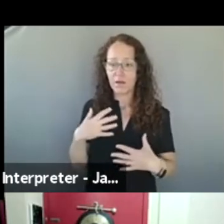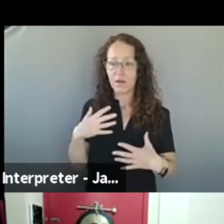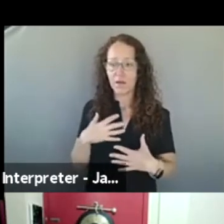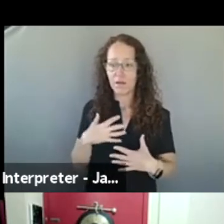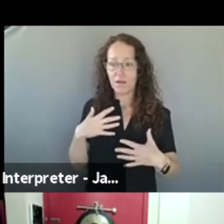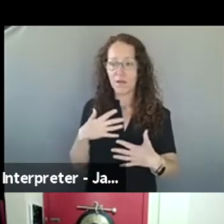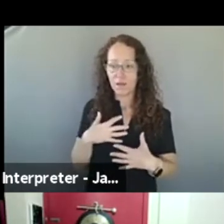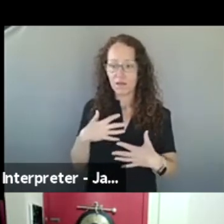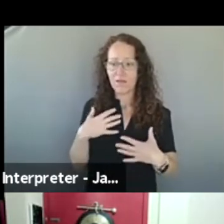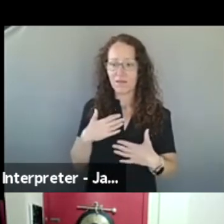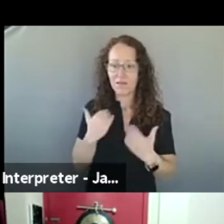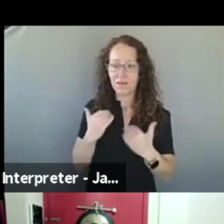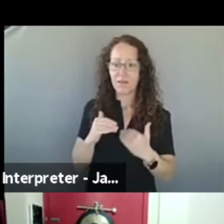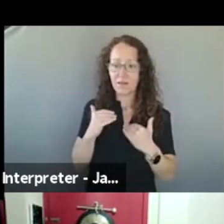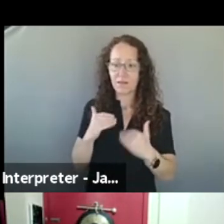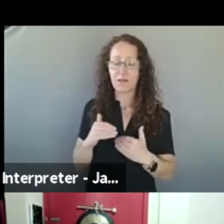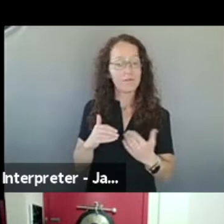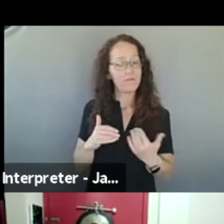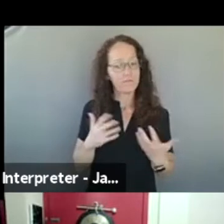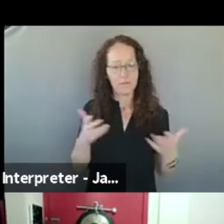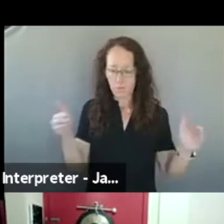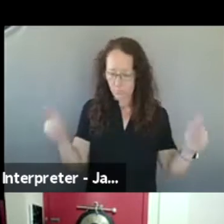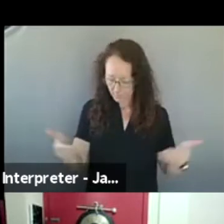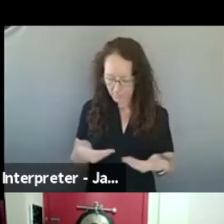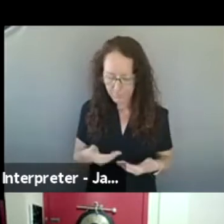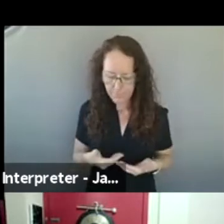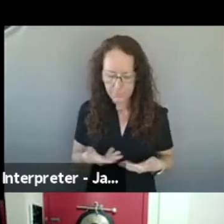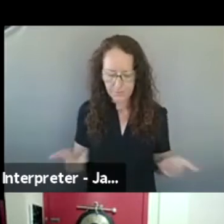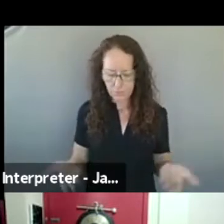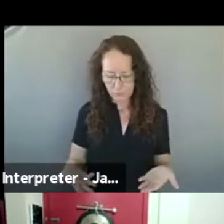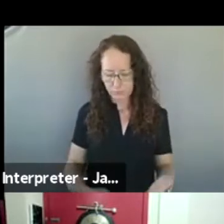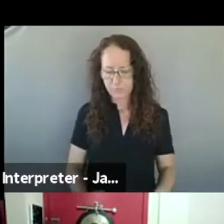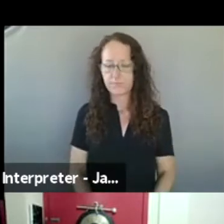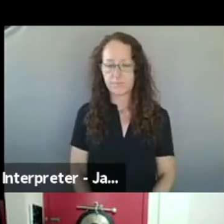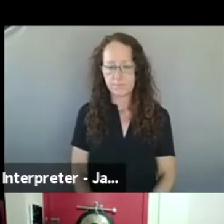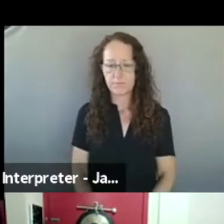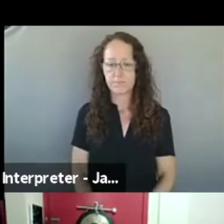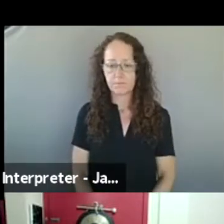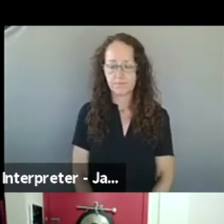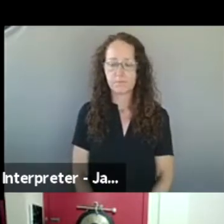constricted. I welcome them here.